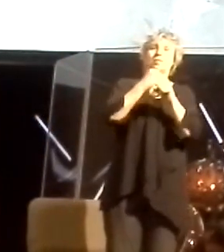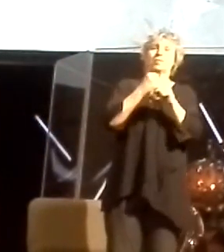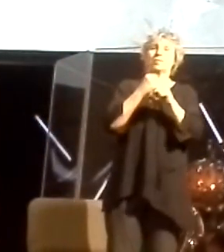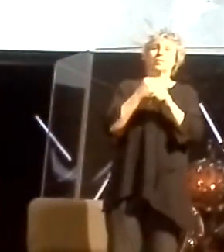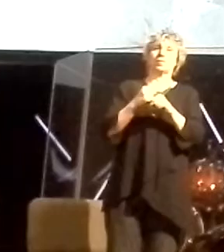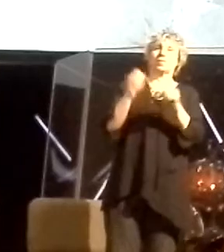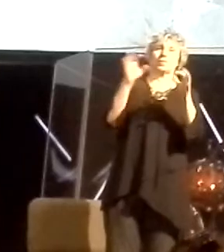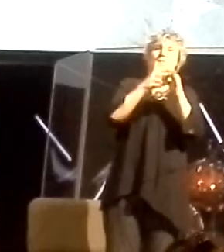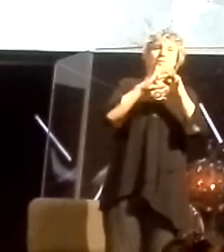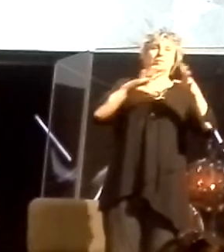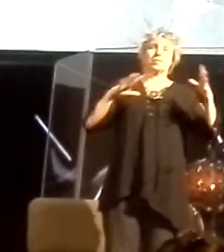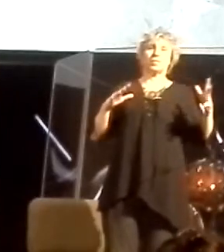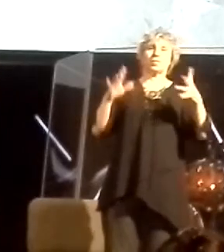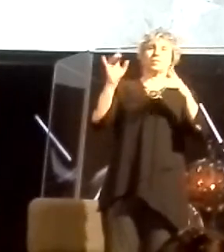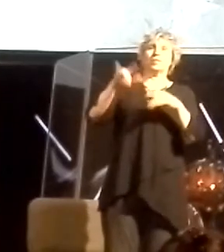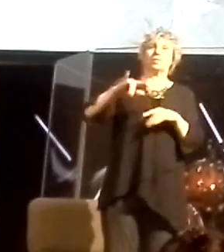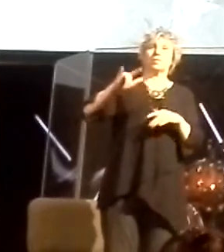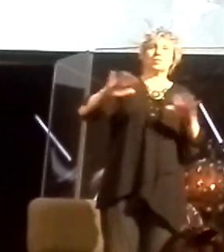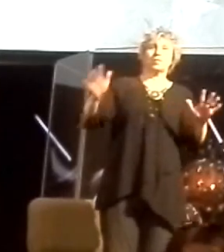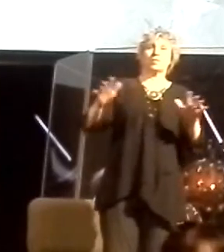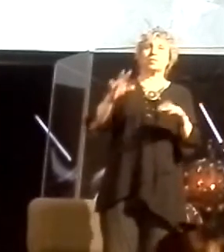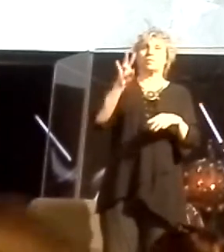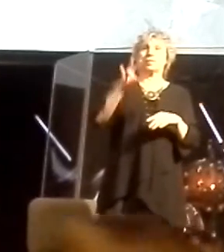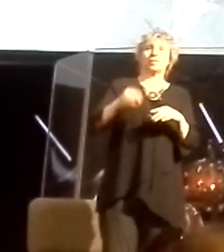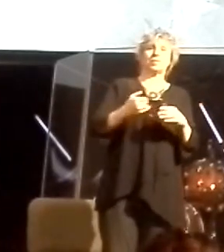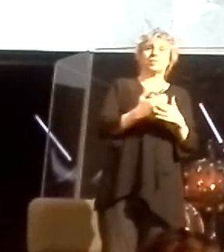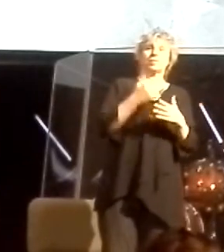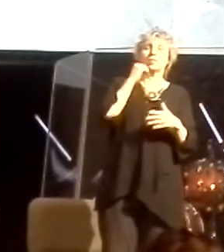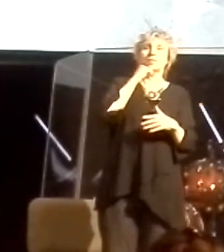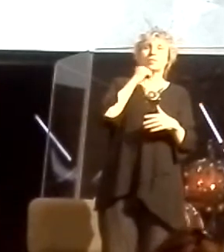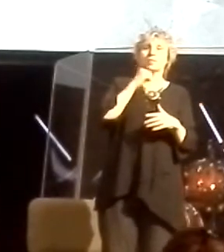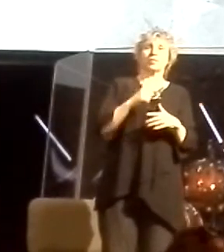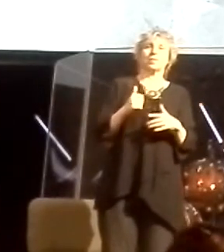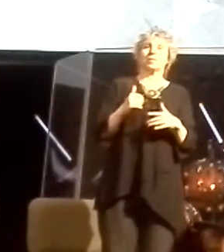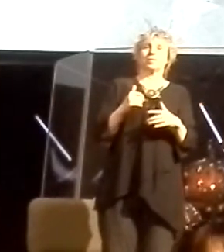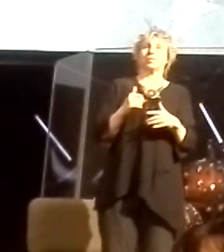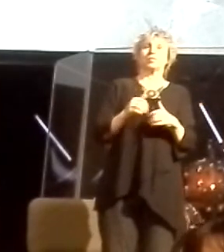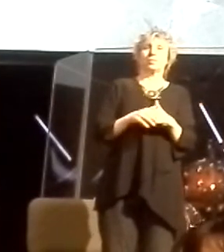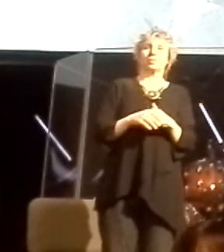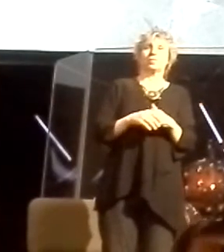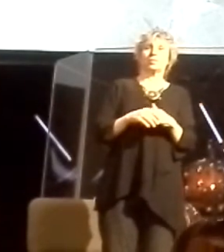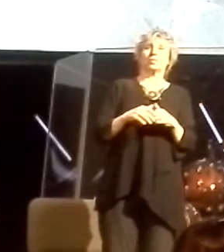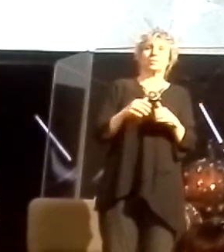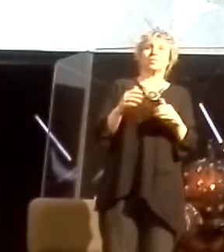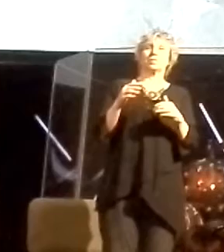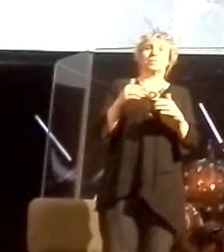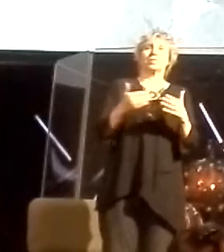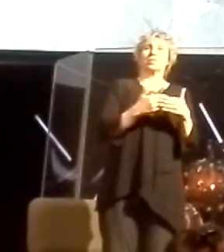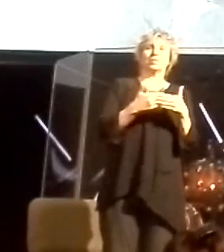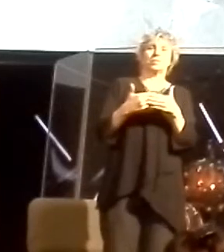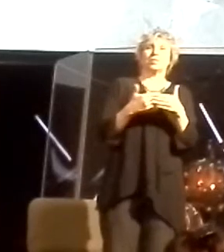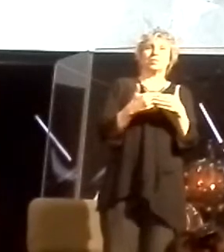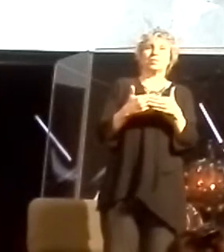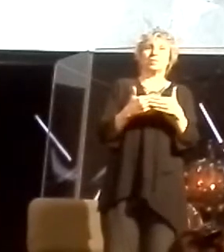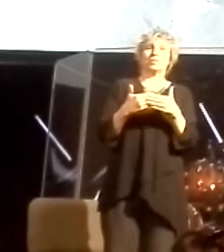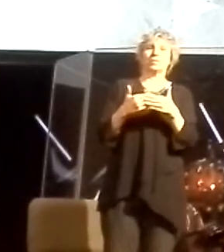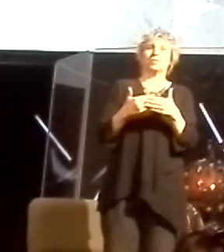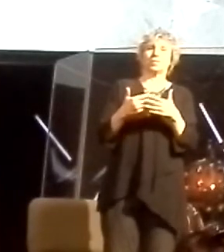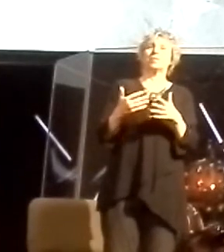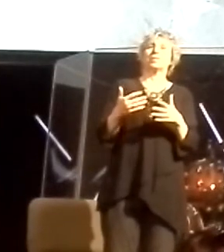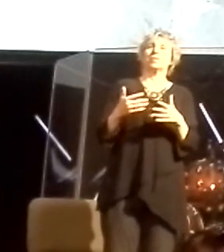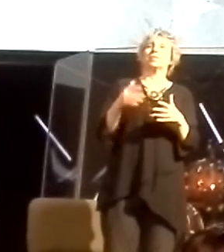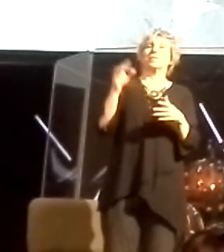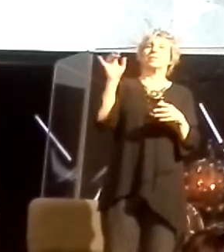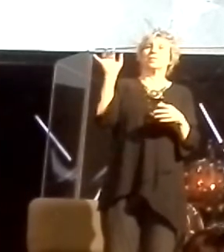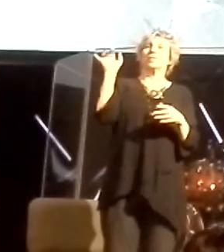17, had a baby girl who was my world, but due to the drug problem, she's now not in my life. I felt all this guilt and failure as a man and a father. I